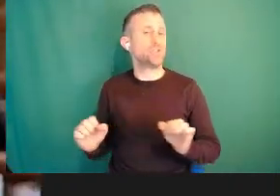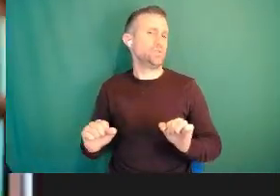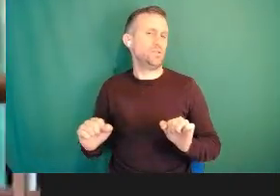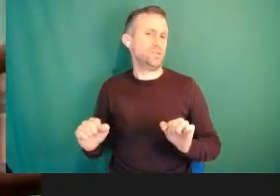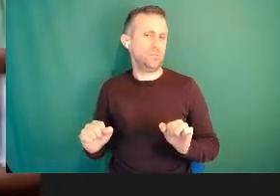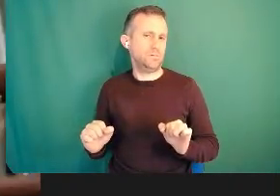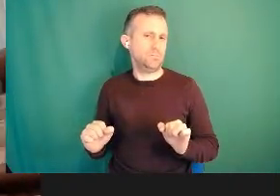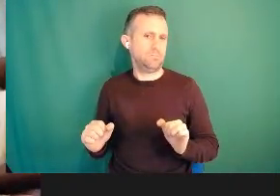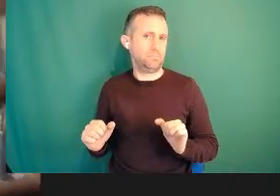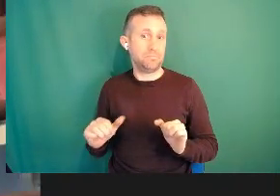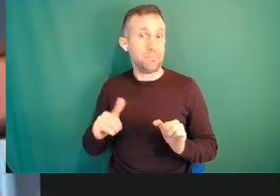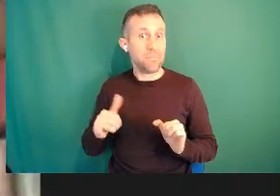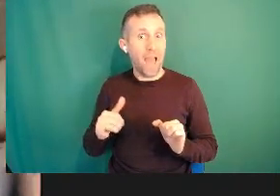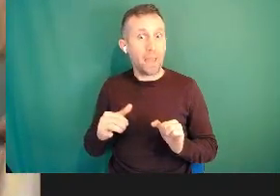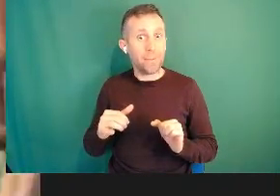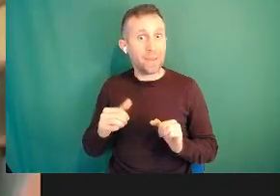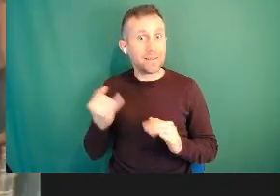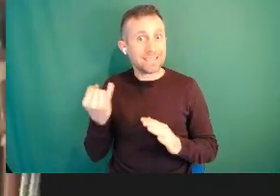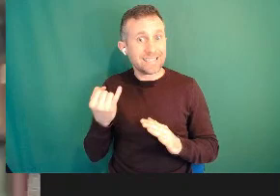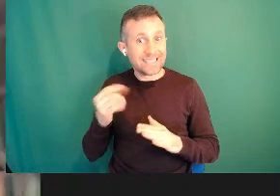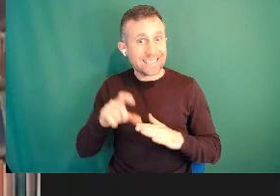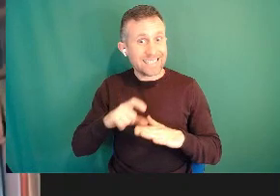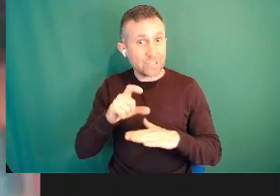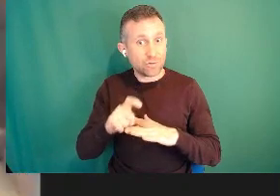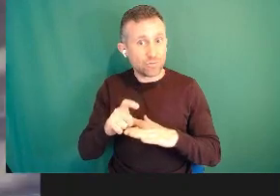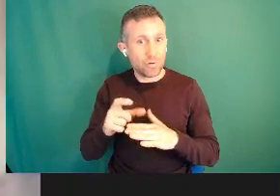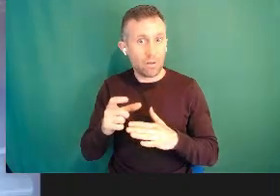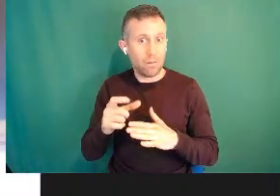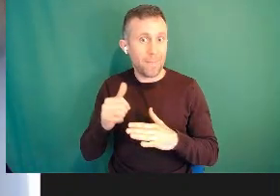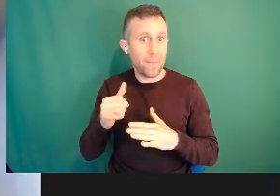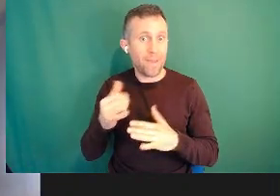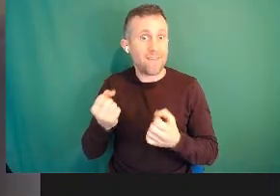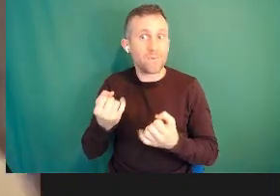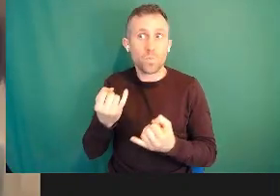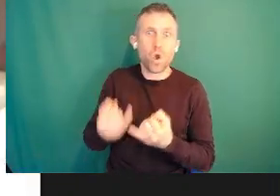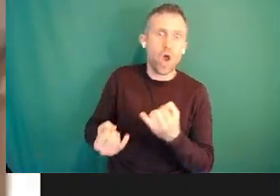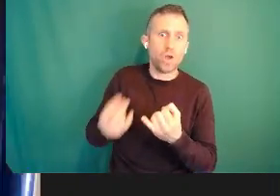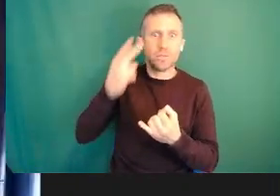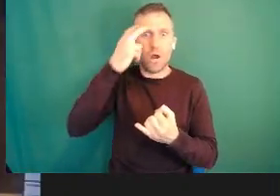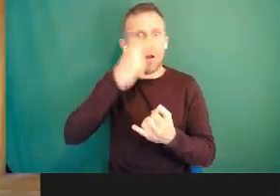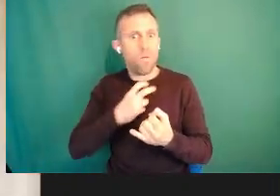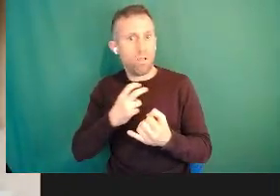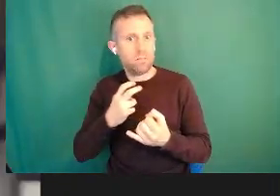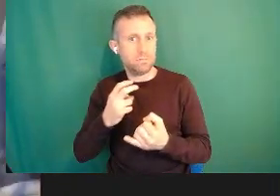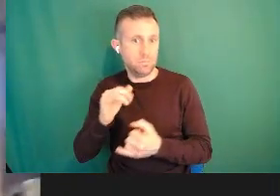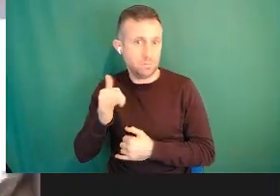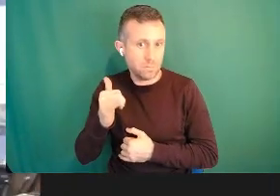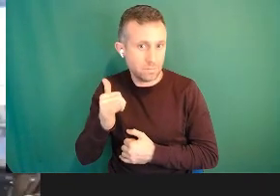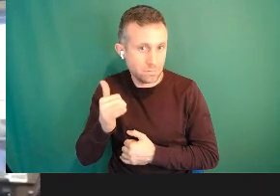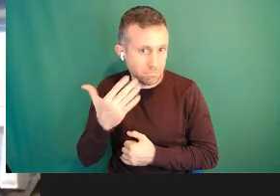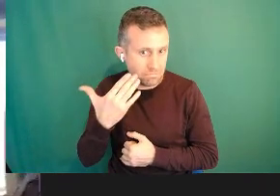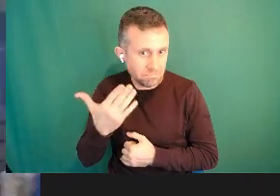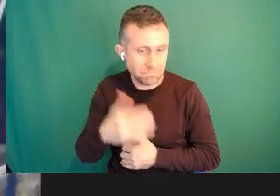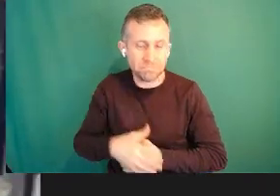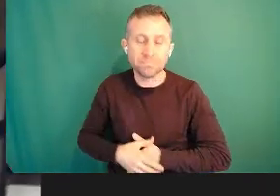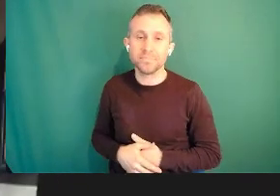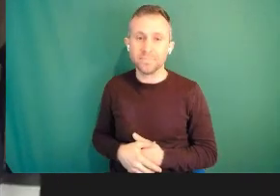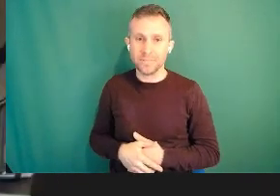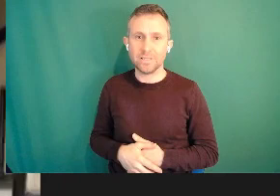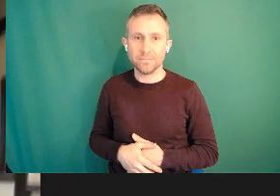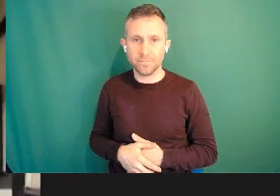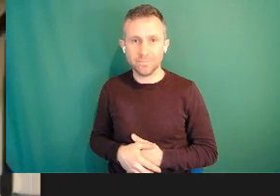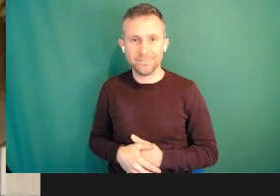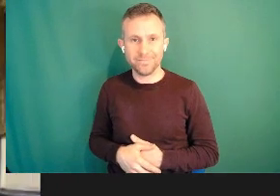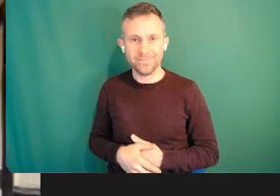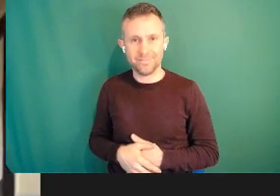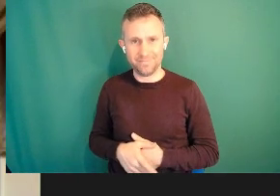to seeing them record and find out more about the book collection. You might notice the easels in here with books on.